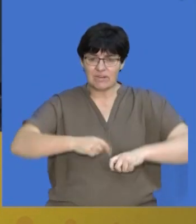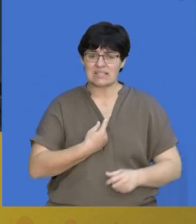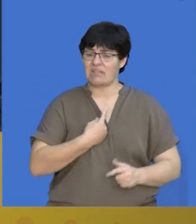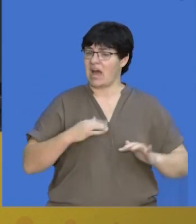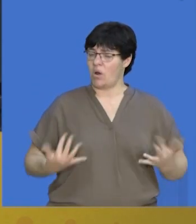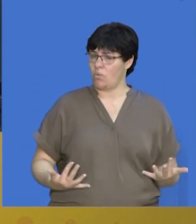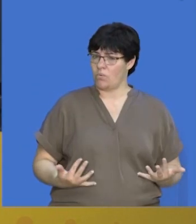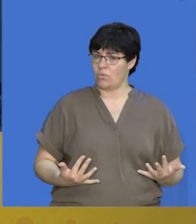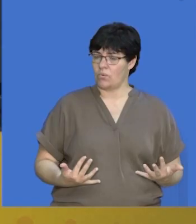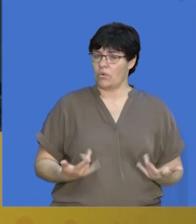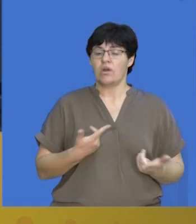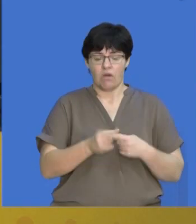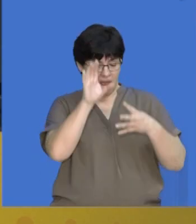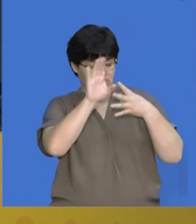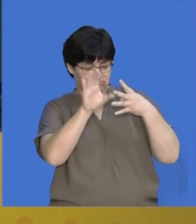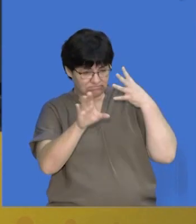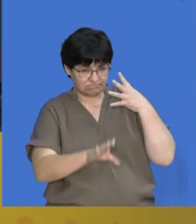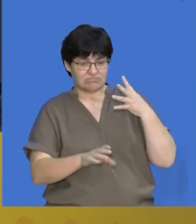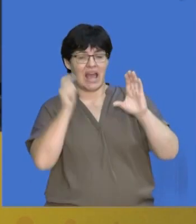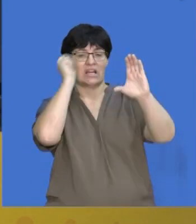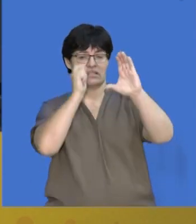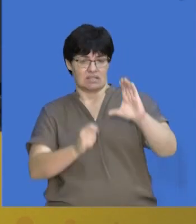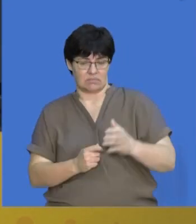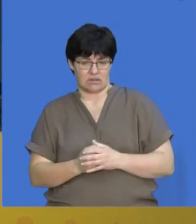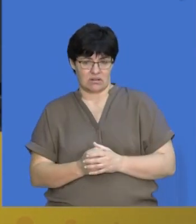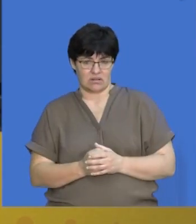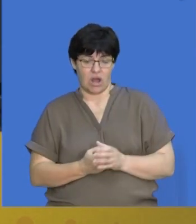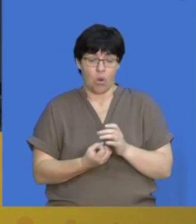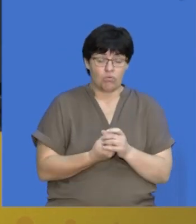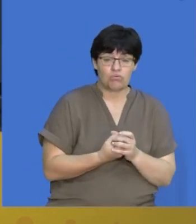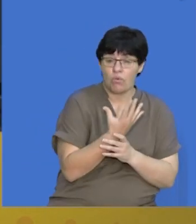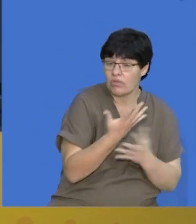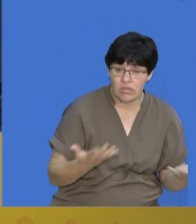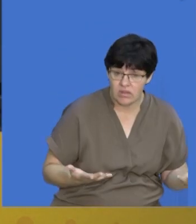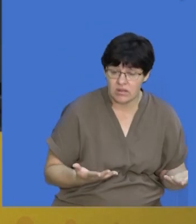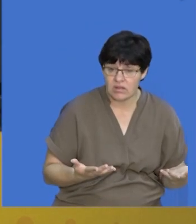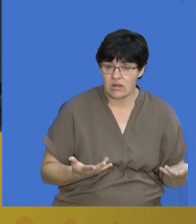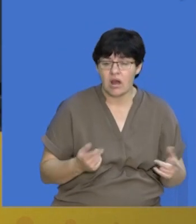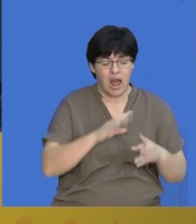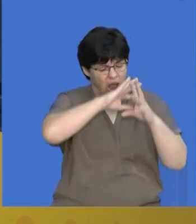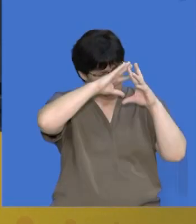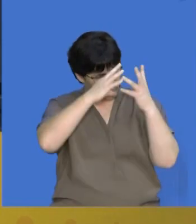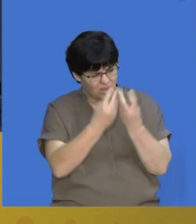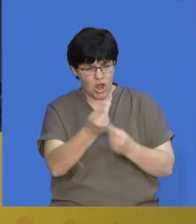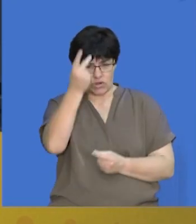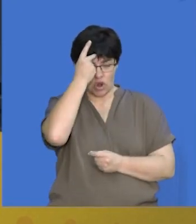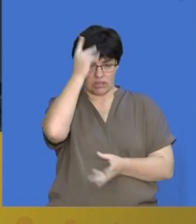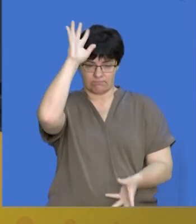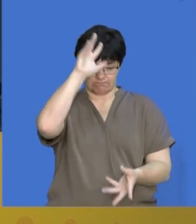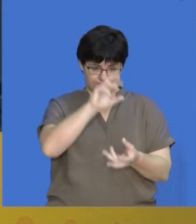You would have did characteristics of informal settlements, the growths of informal settlements, and taking all this knowledge